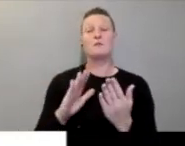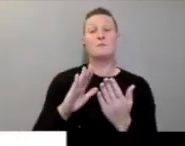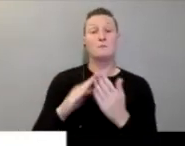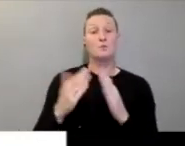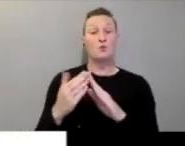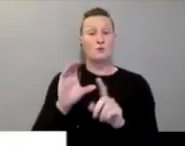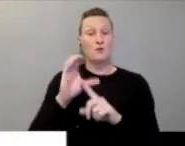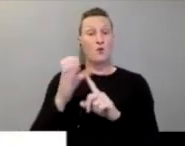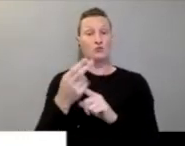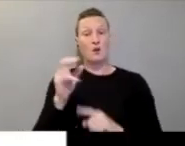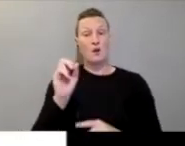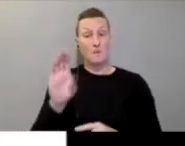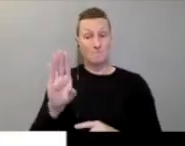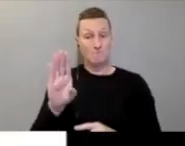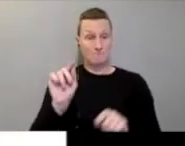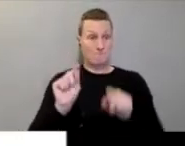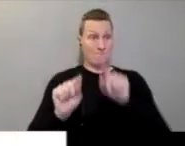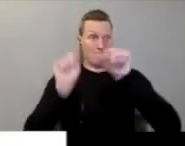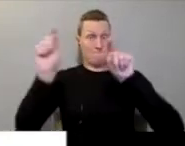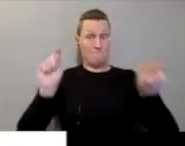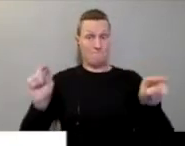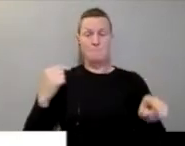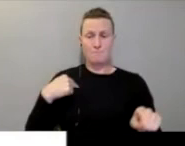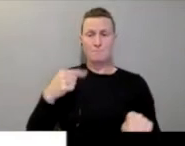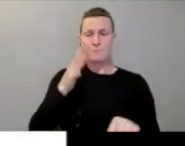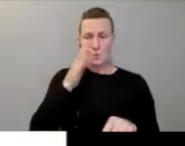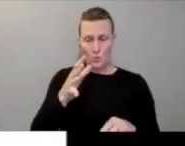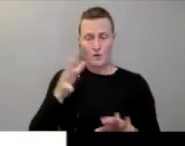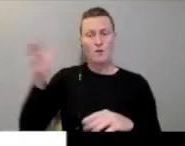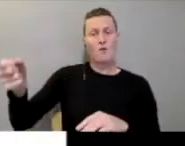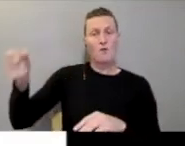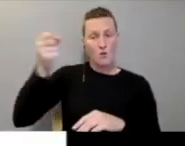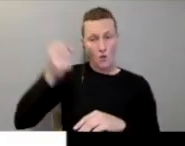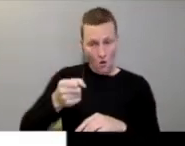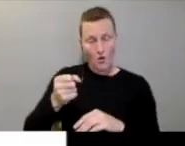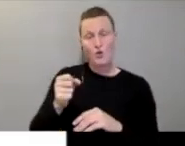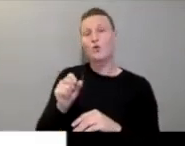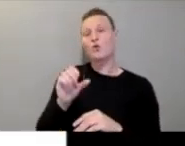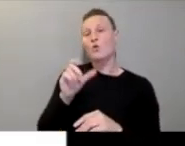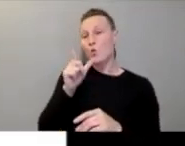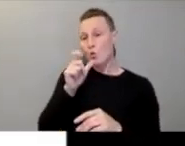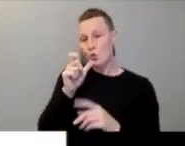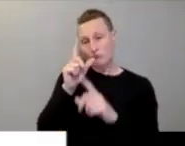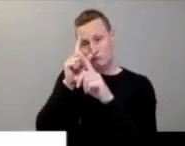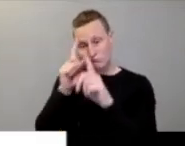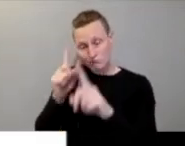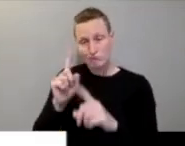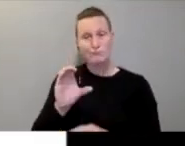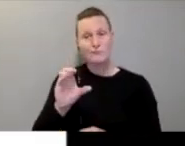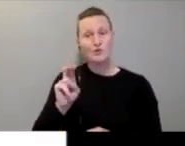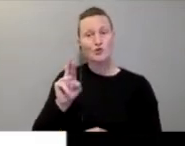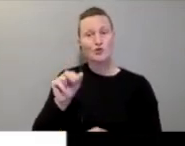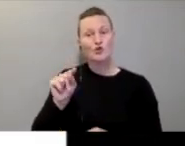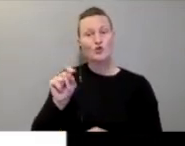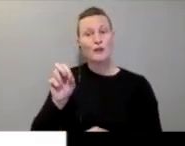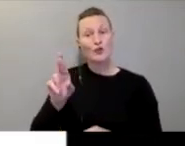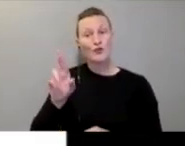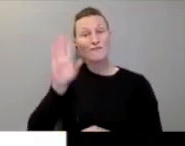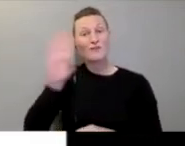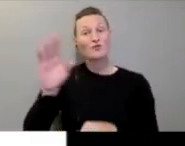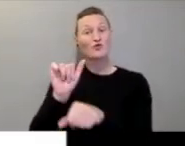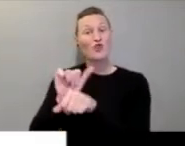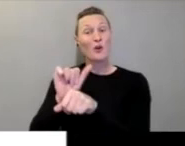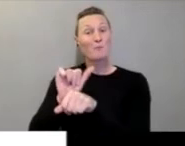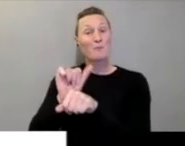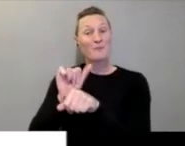hire emerging curators to each take on one of those hubs and help and work with us to pull a program together